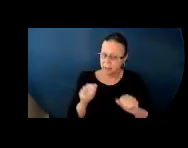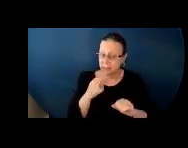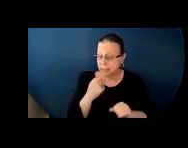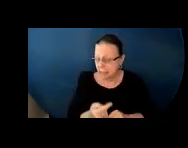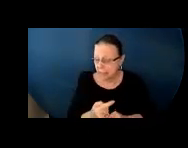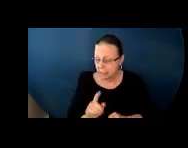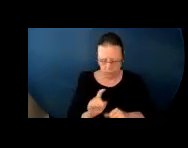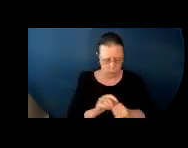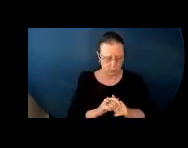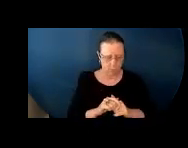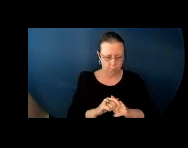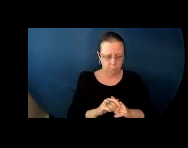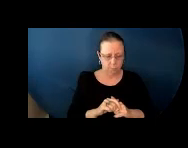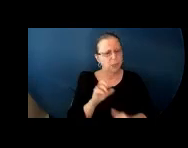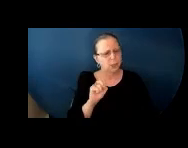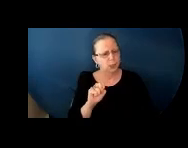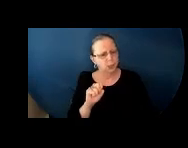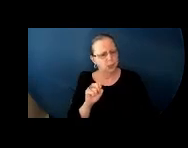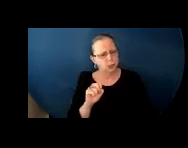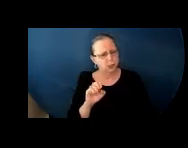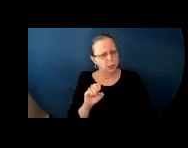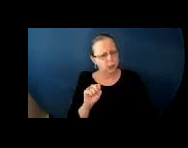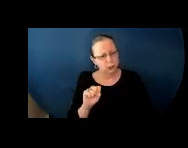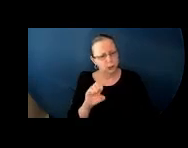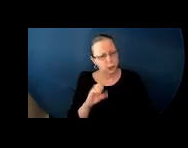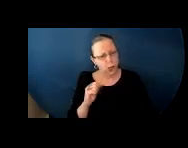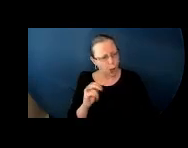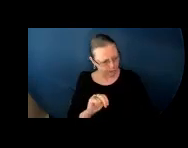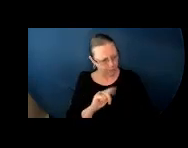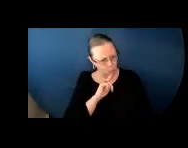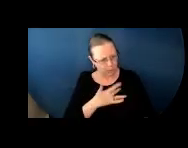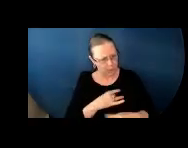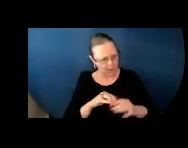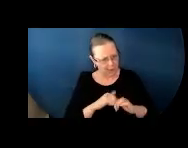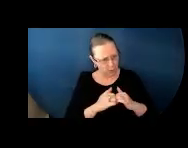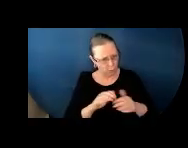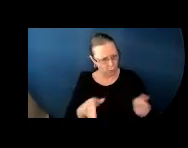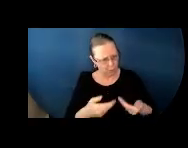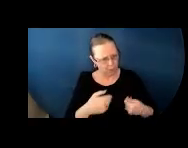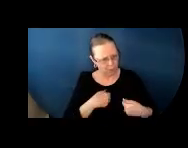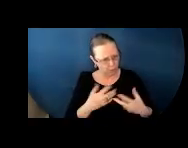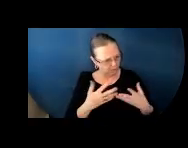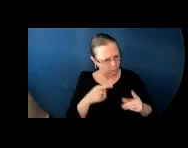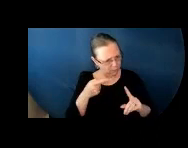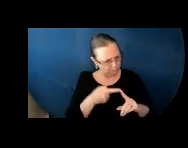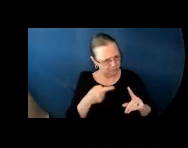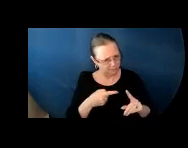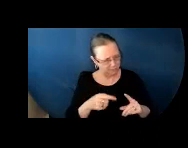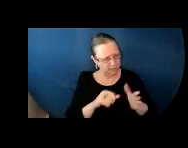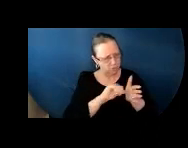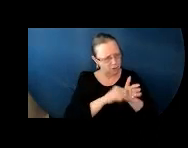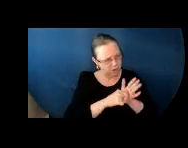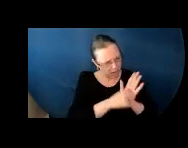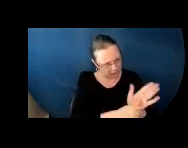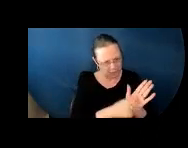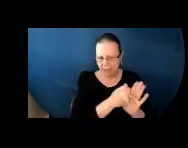someone, Sean, I really liked how you introduced me. That was super specific and you highlighted everything I wanted you to